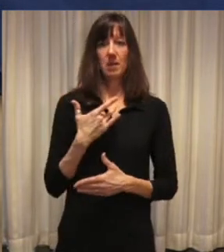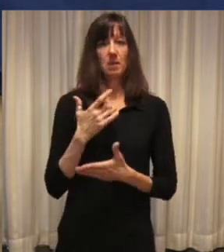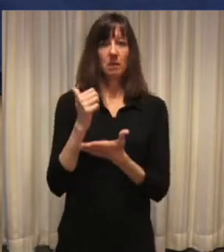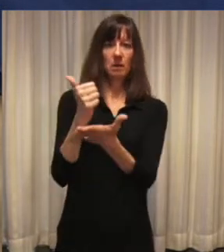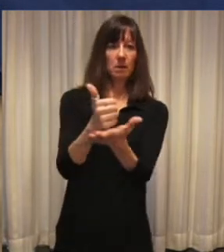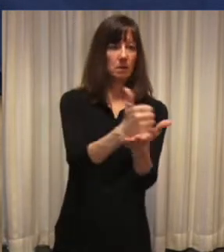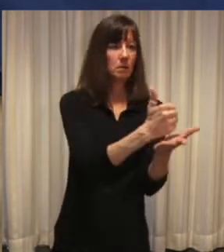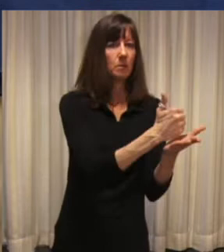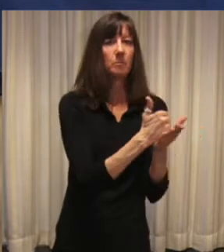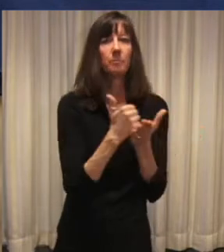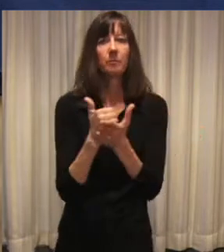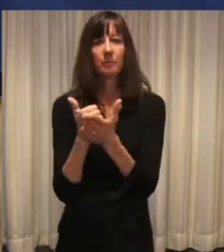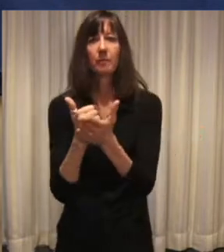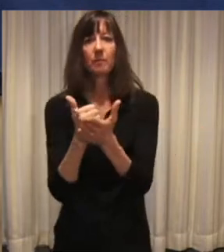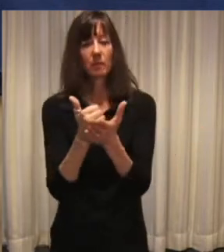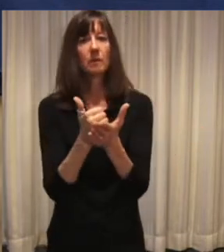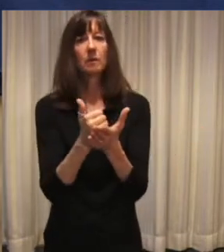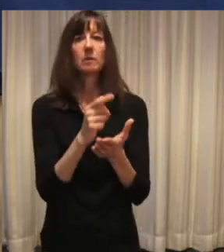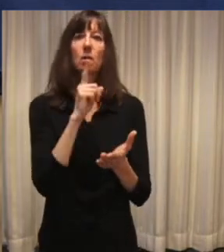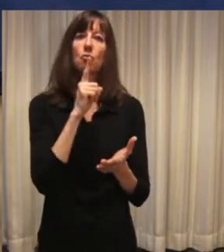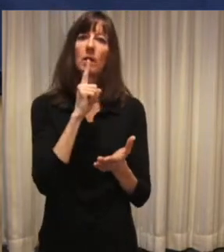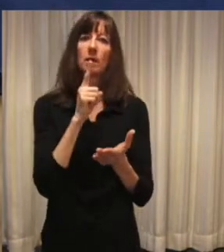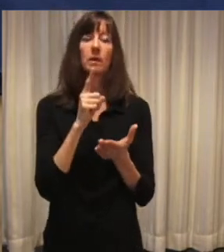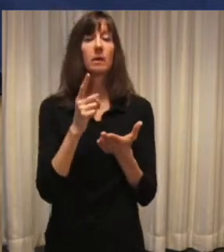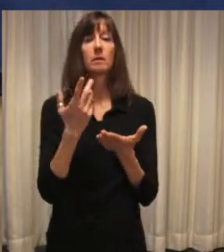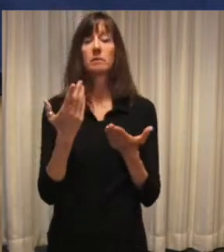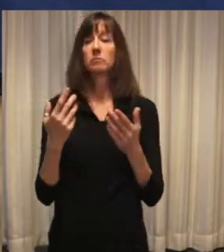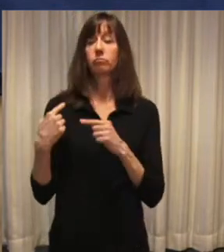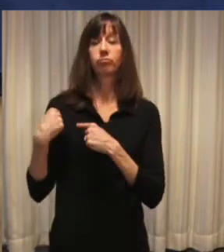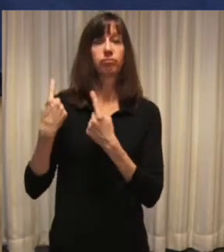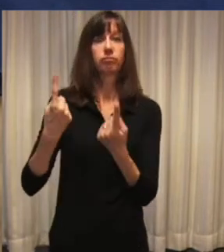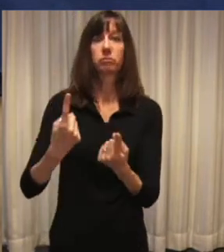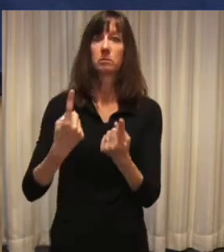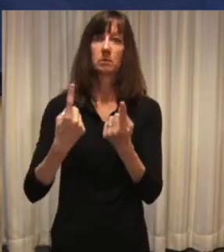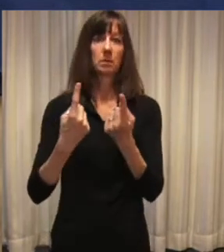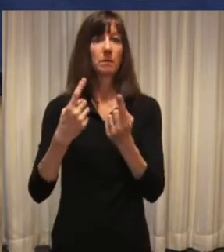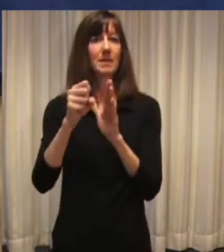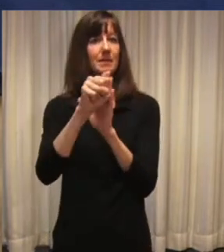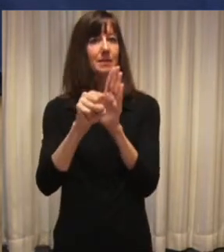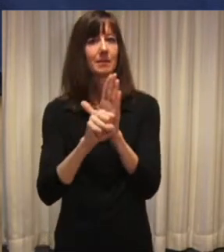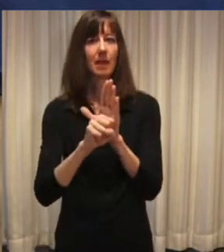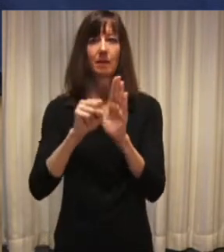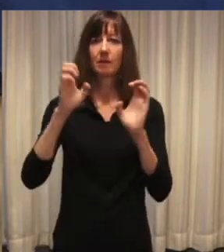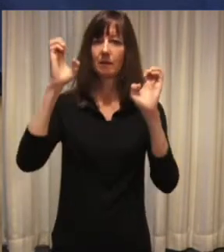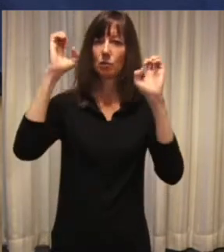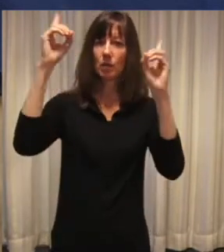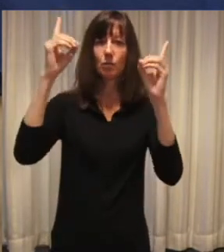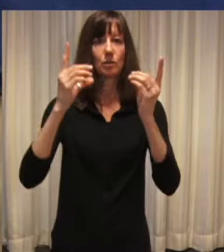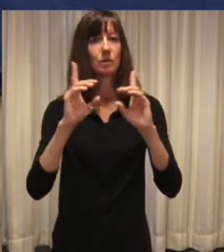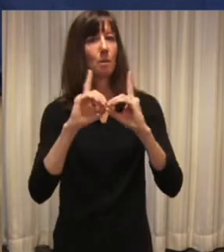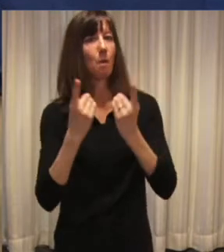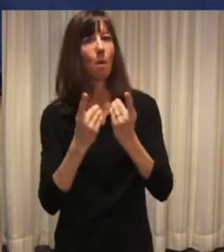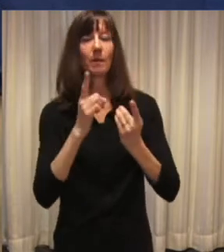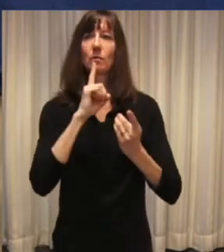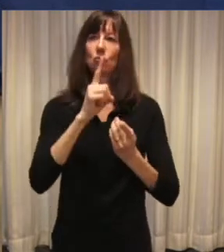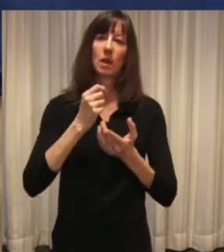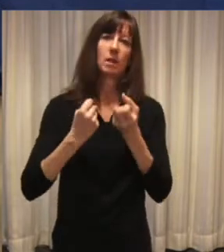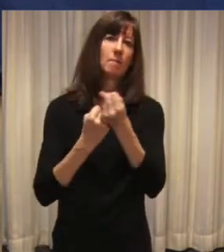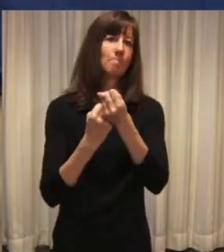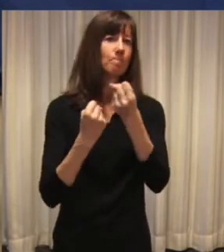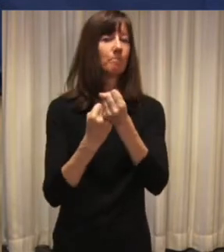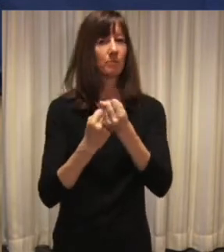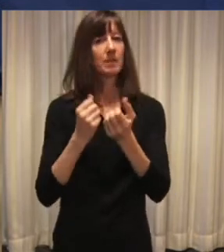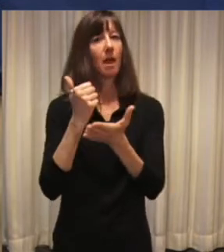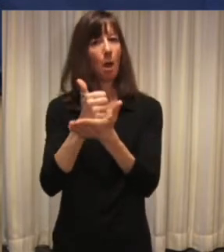complete support of the Board of Education. They've been totally supportive, and looking forward to being able to partner with the county to make this happen. And I